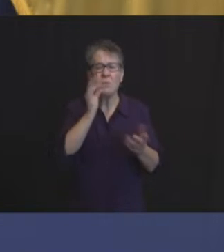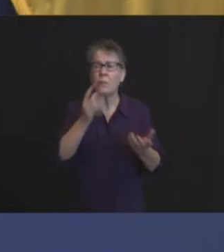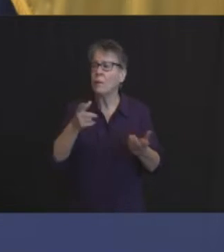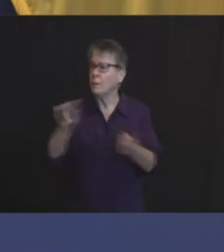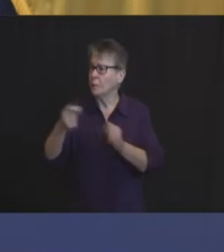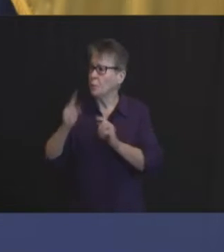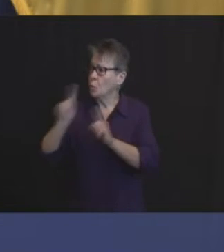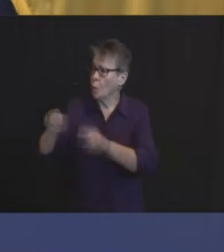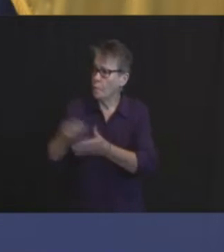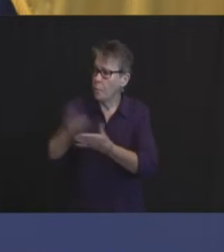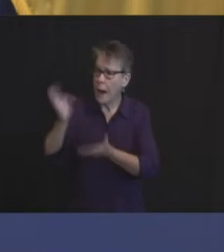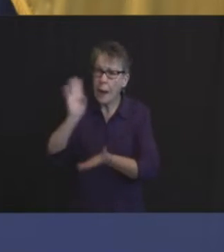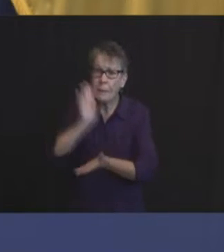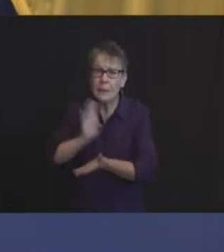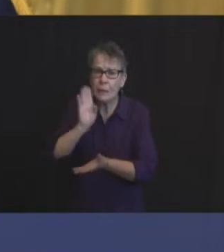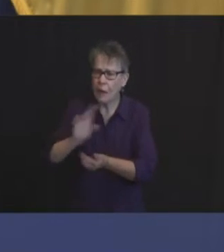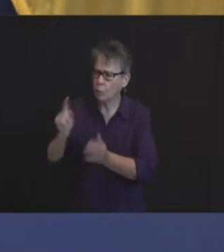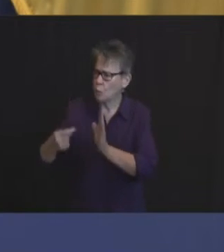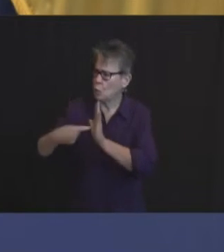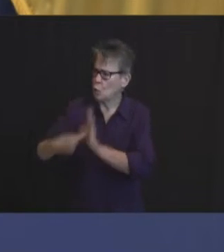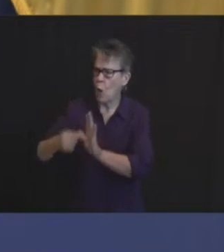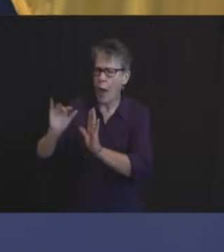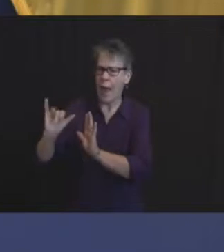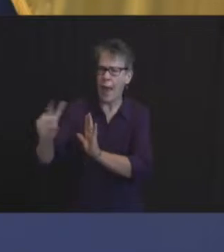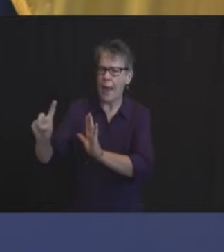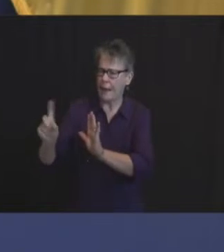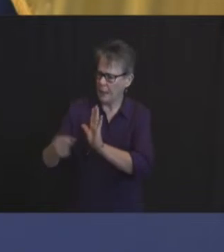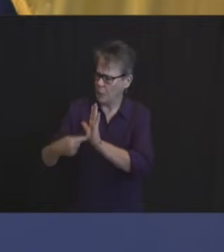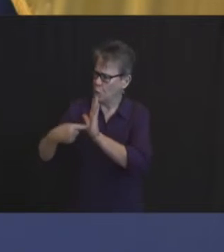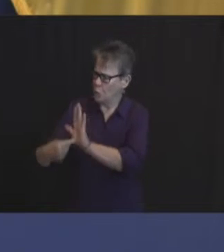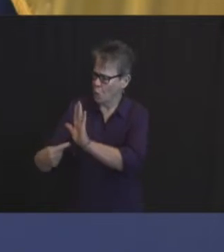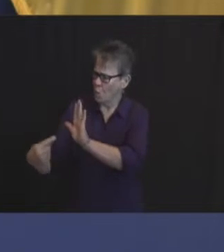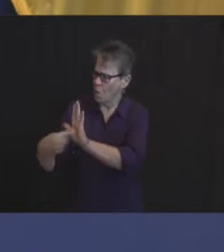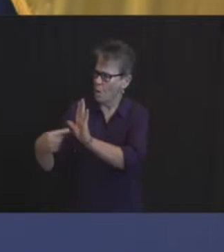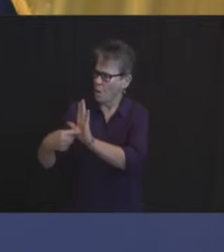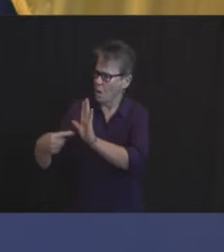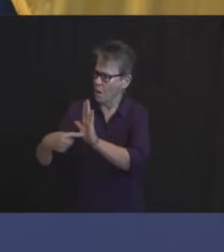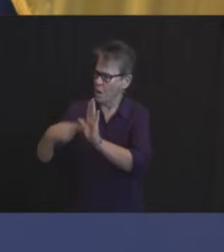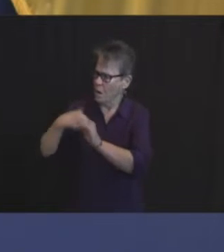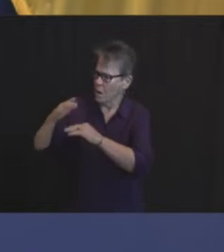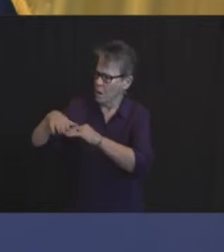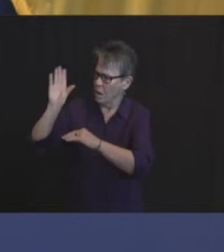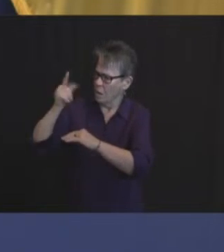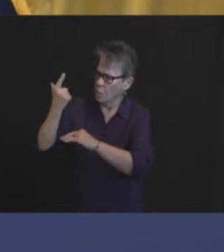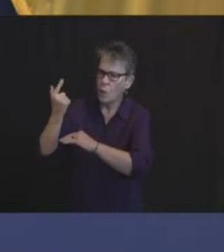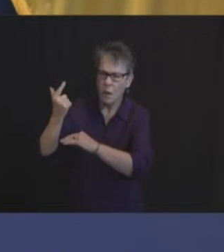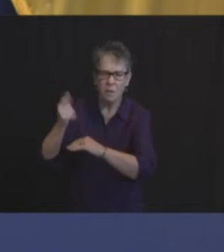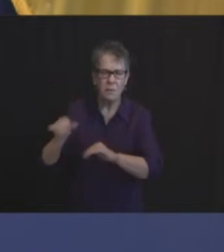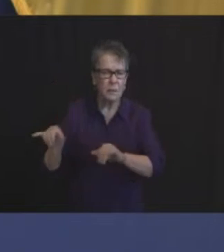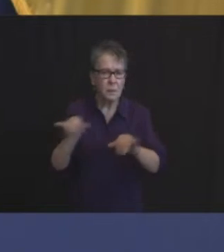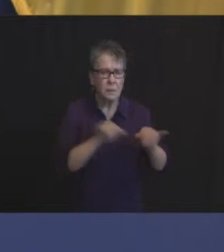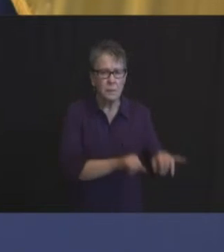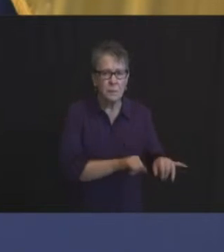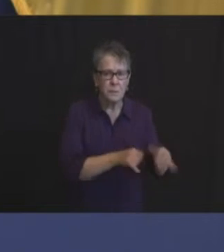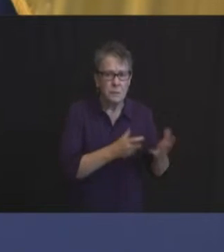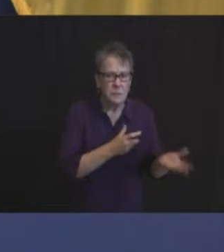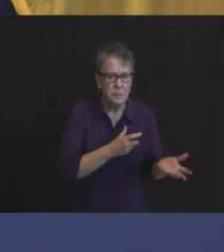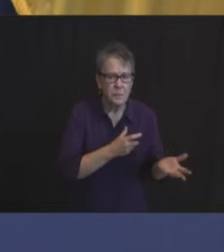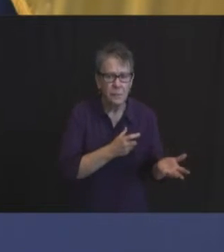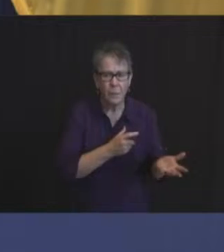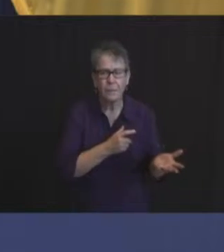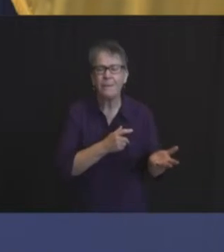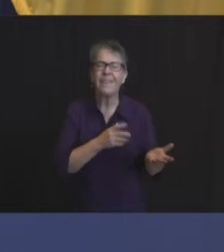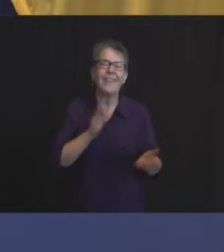foot forward, some people are sneaky and liars. Why not just simply require ID, for instance,